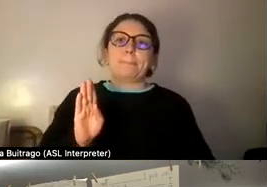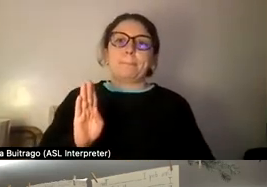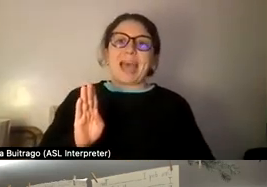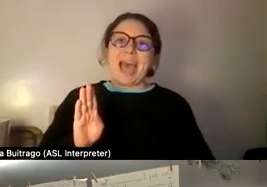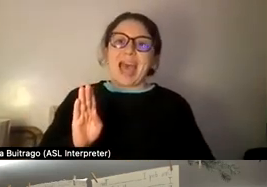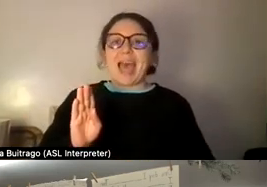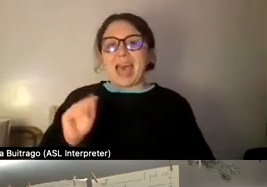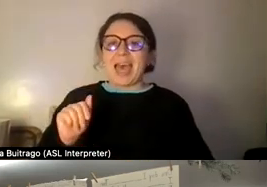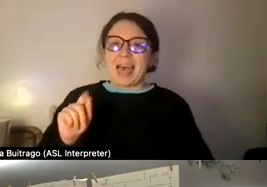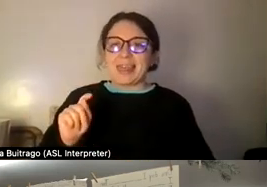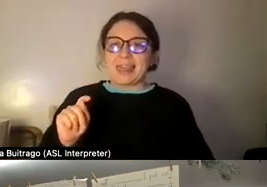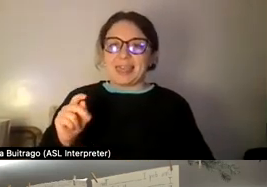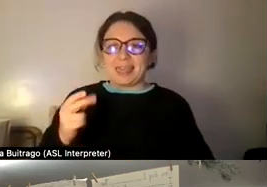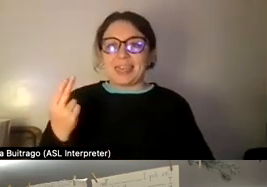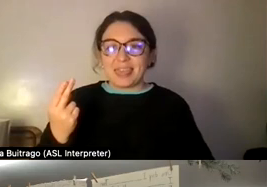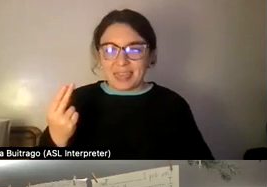bath,